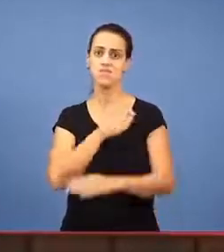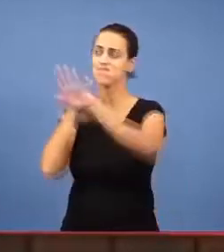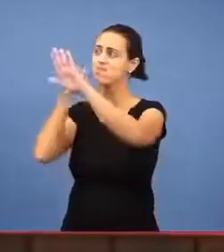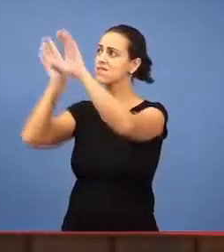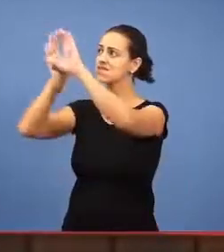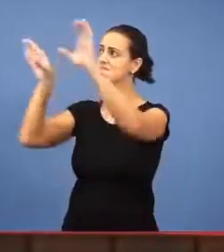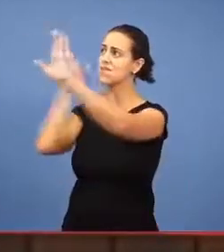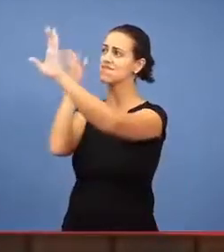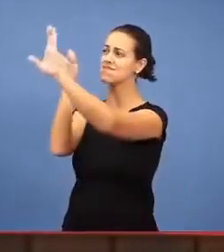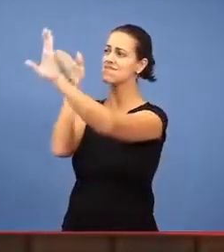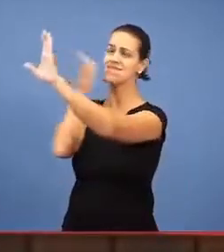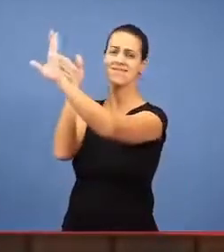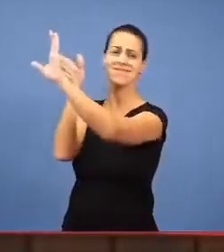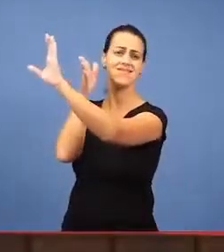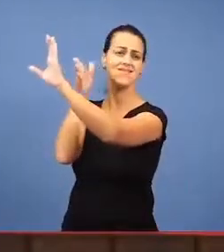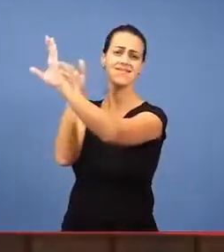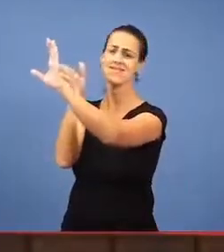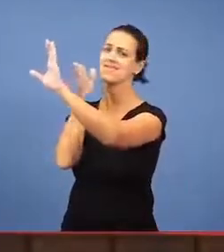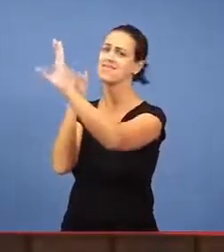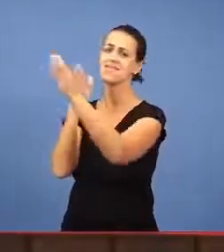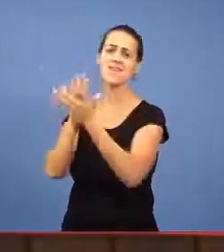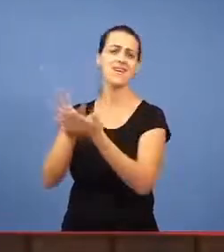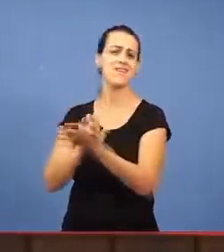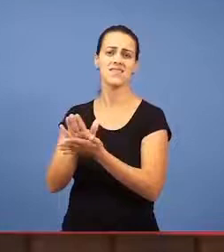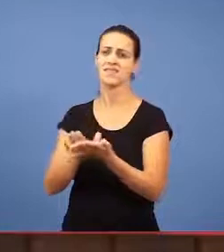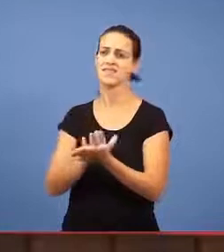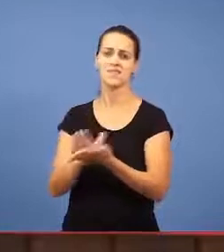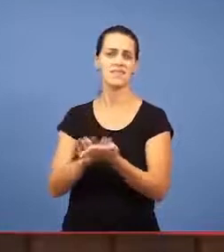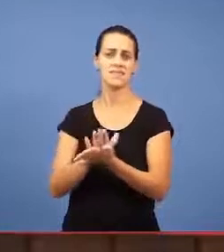is saying never goes up to heaven.